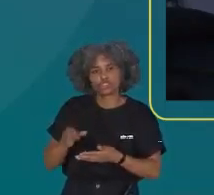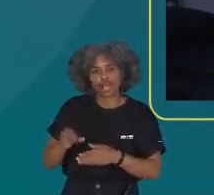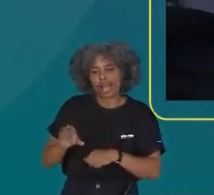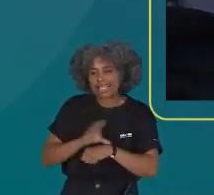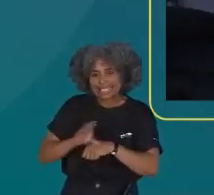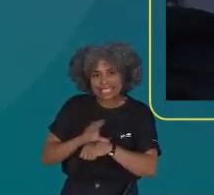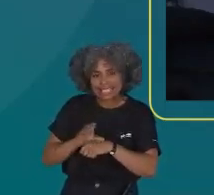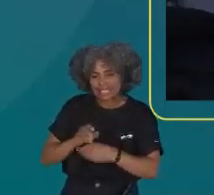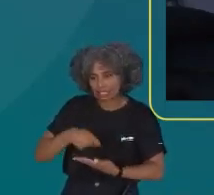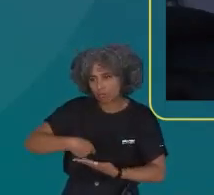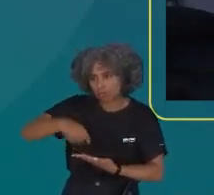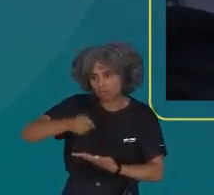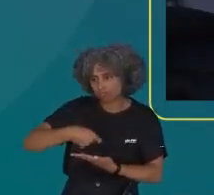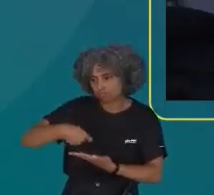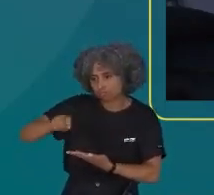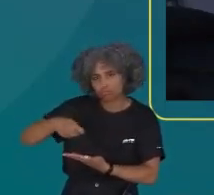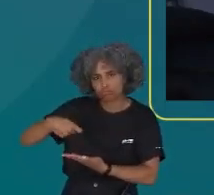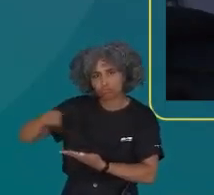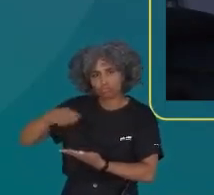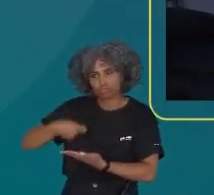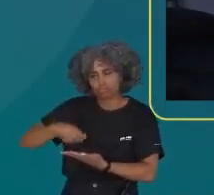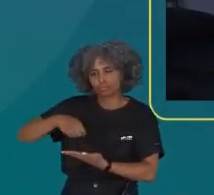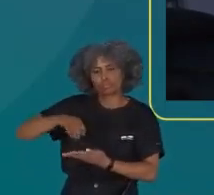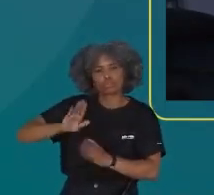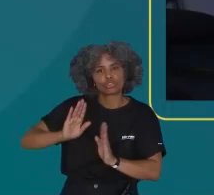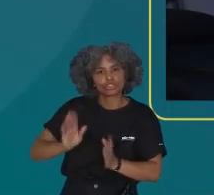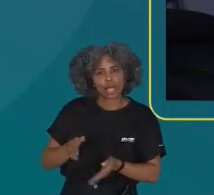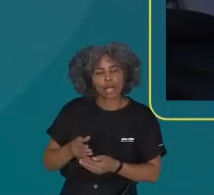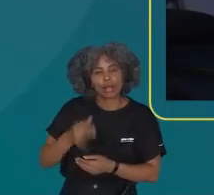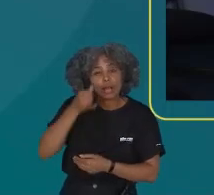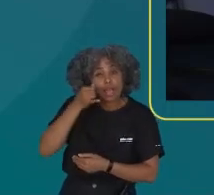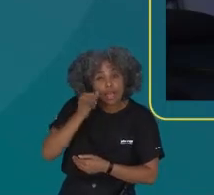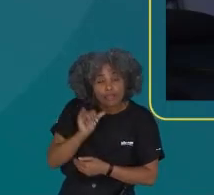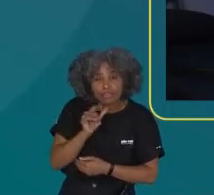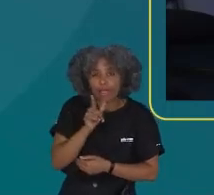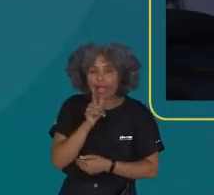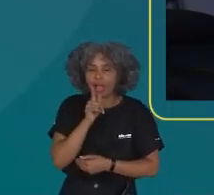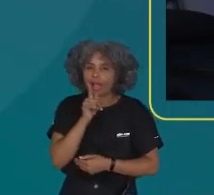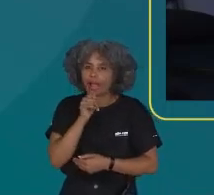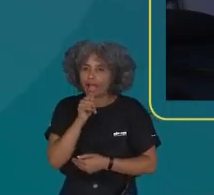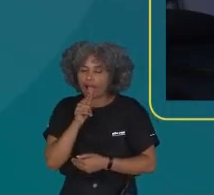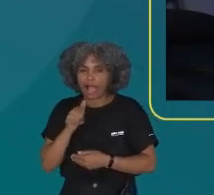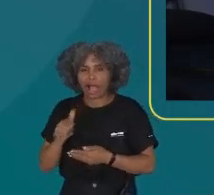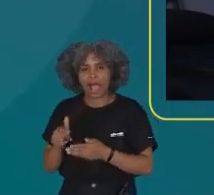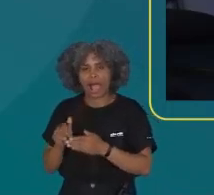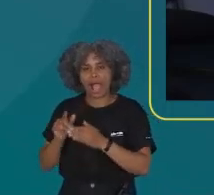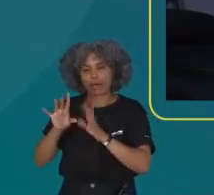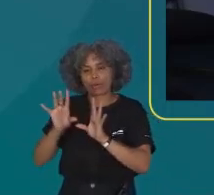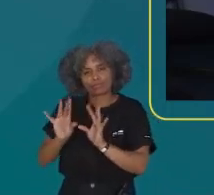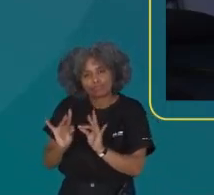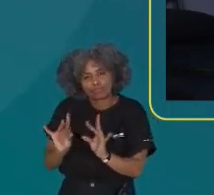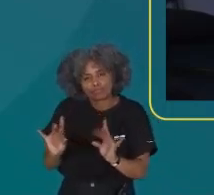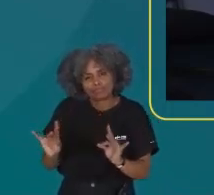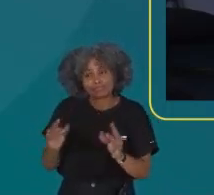has a big impact as well. So we have to work a lot on our riverbanks, on the shore, and we are working